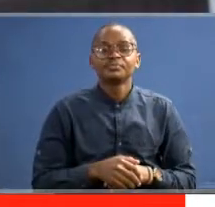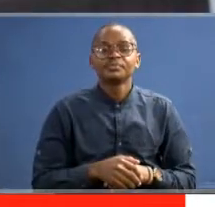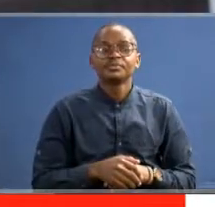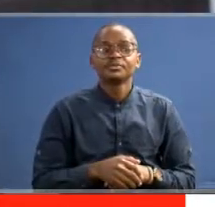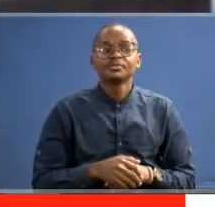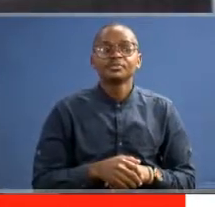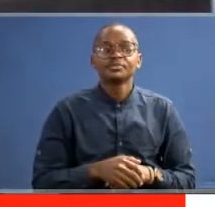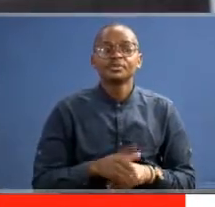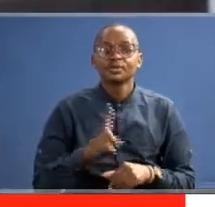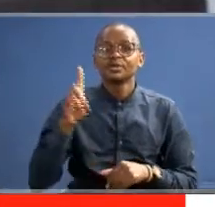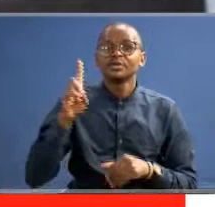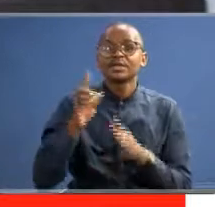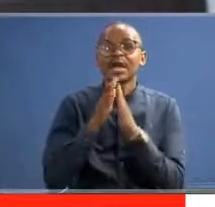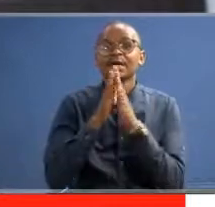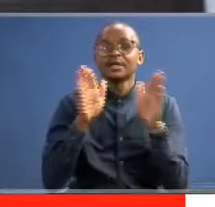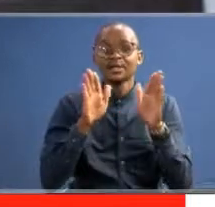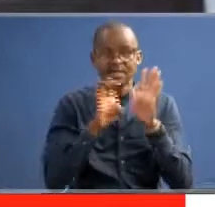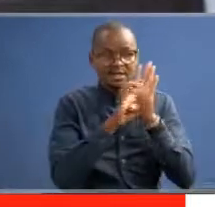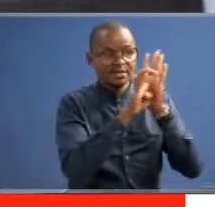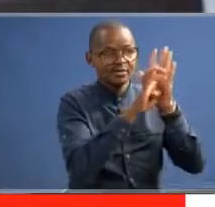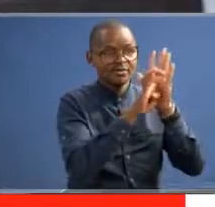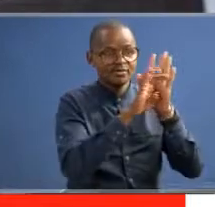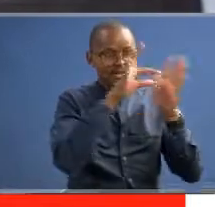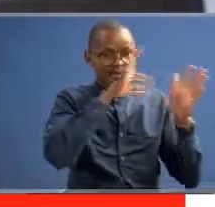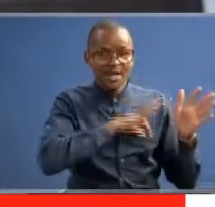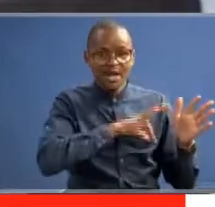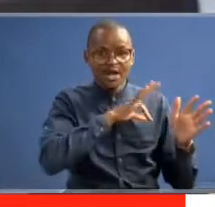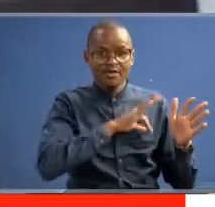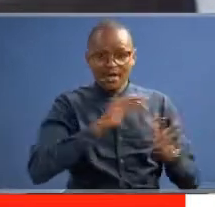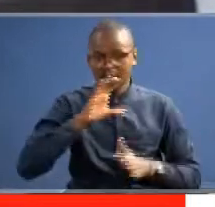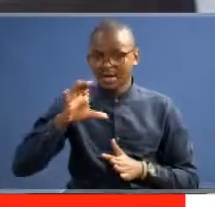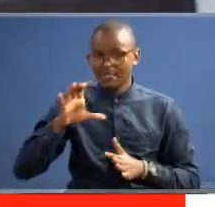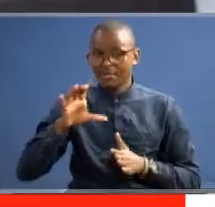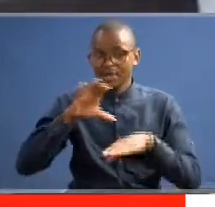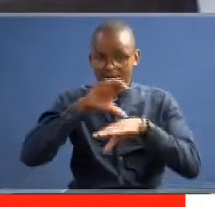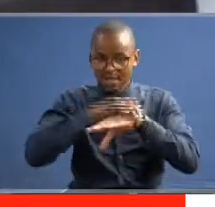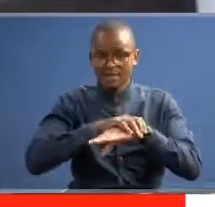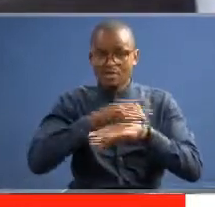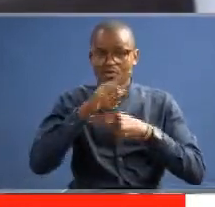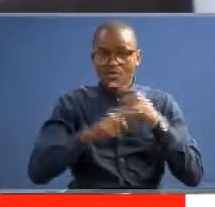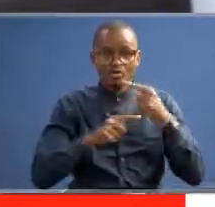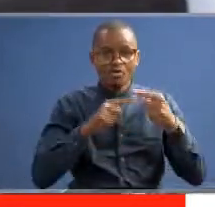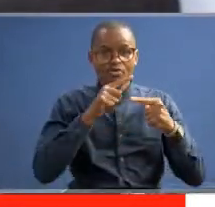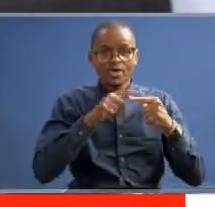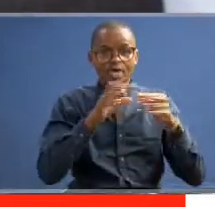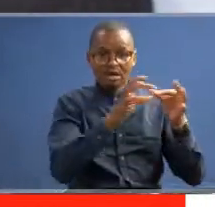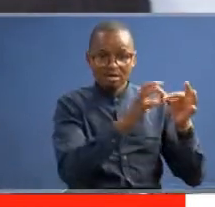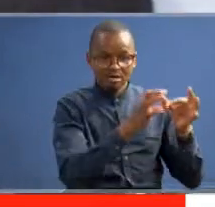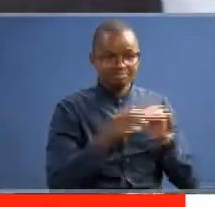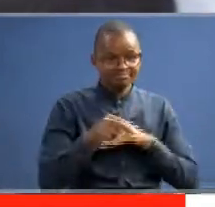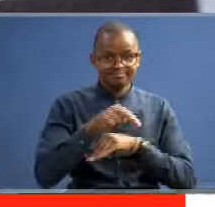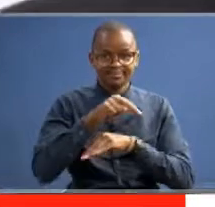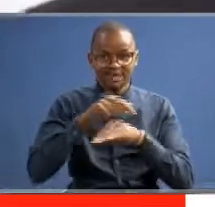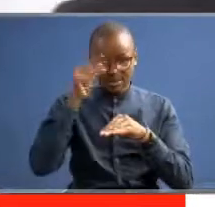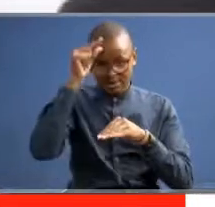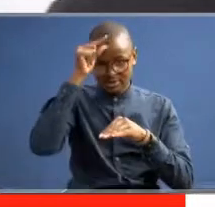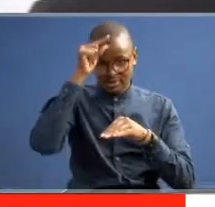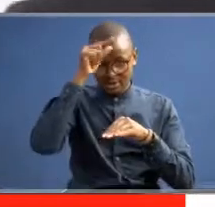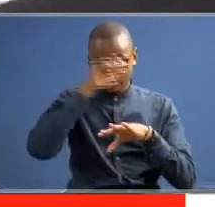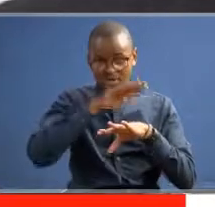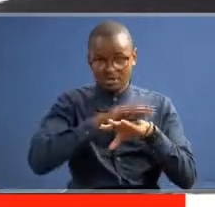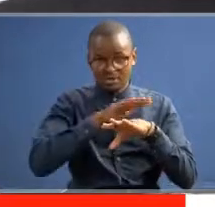is a clear example of the benefits counties will get when they cooperate with the national government on